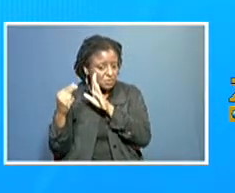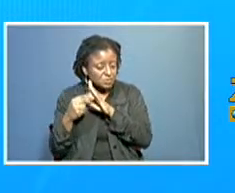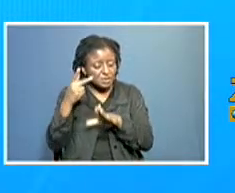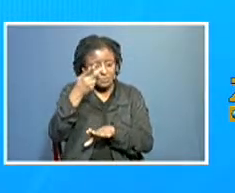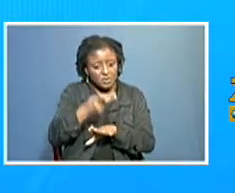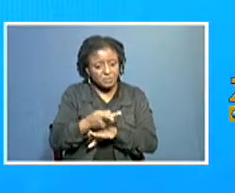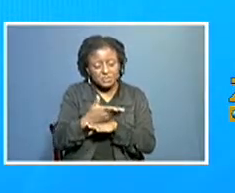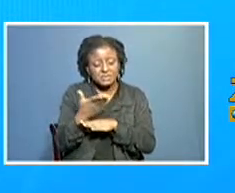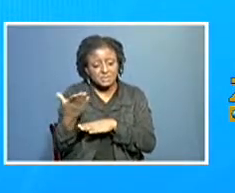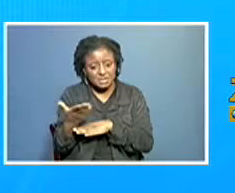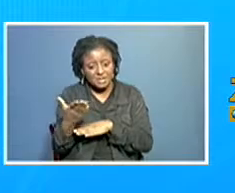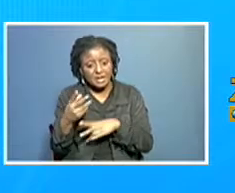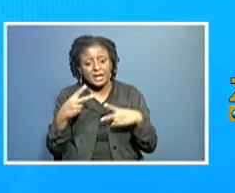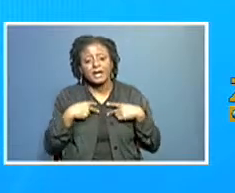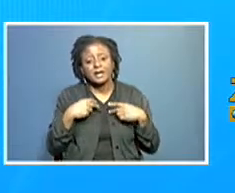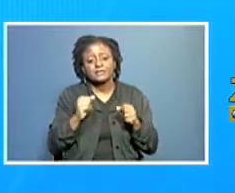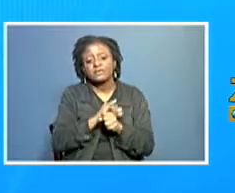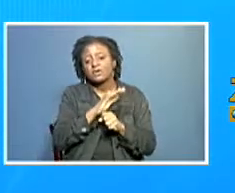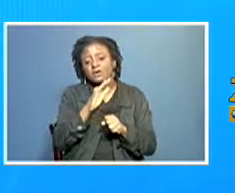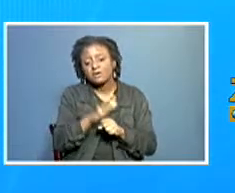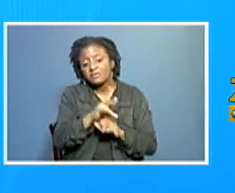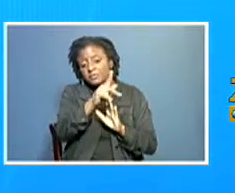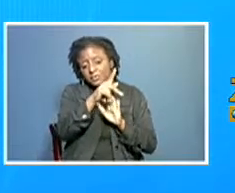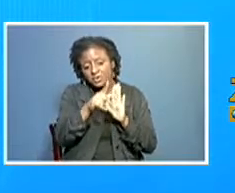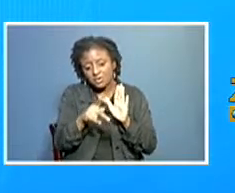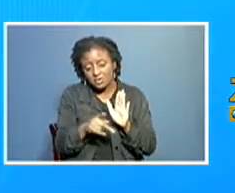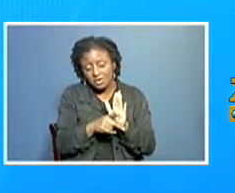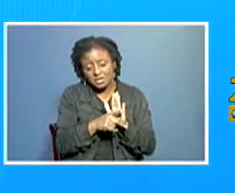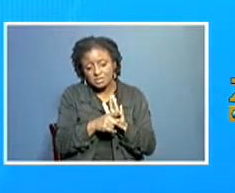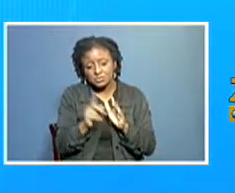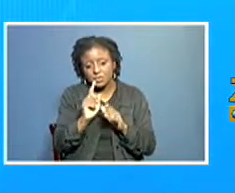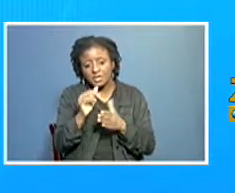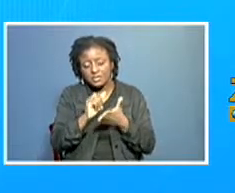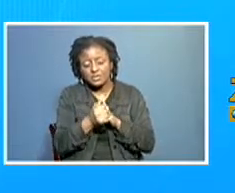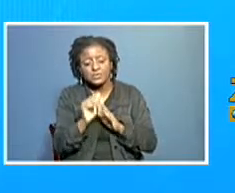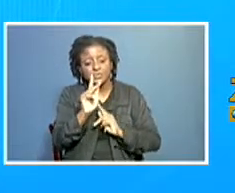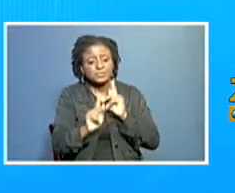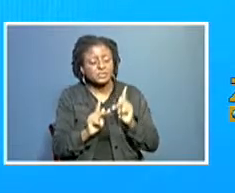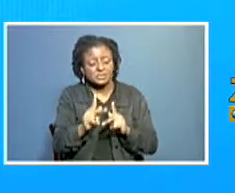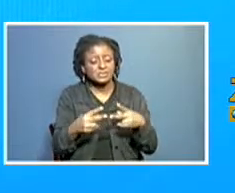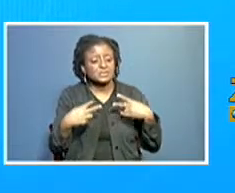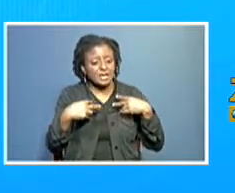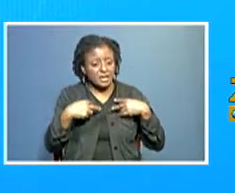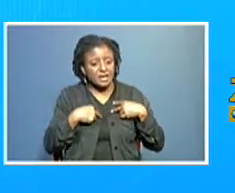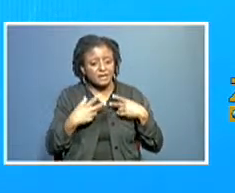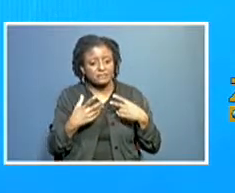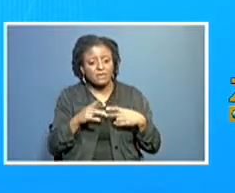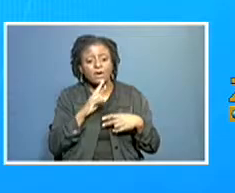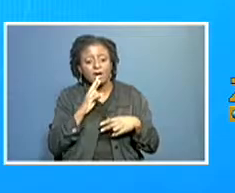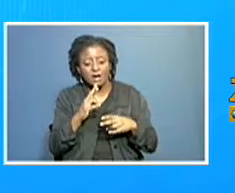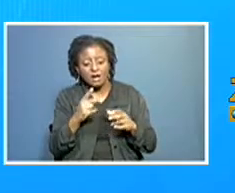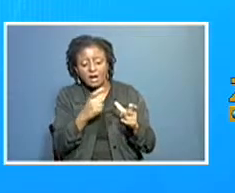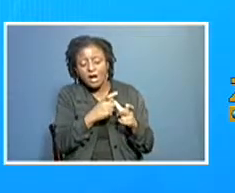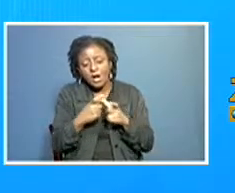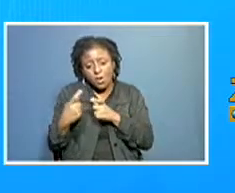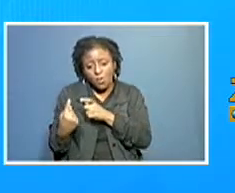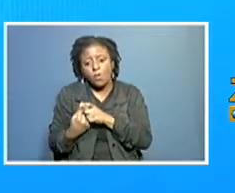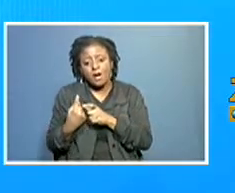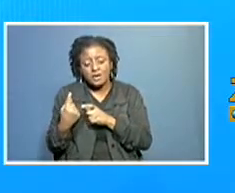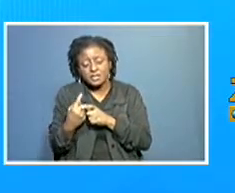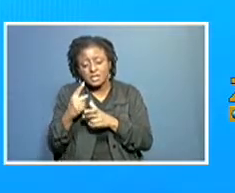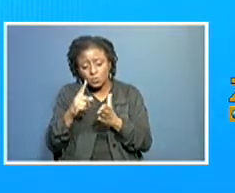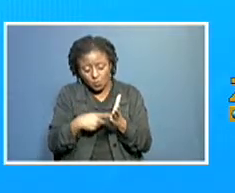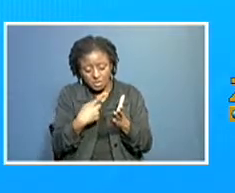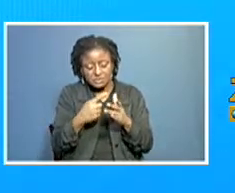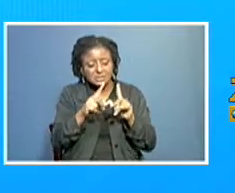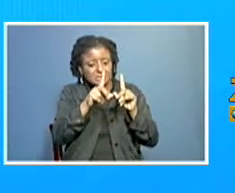have COVID protocols in place where those persons have or are in quarantine. Once tested positive,